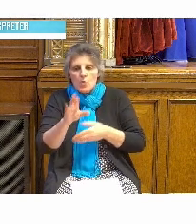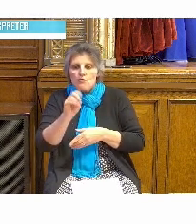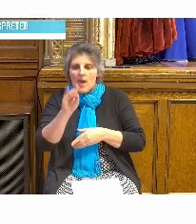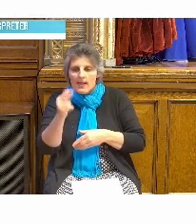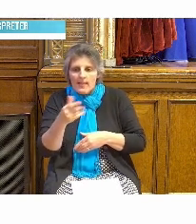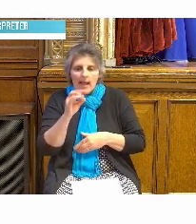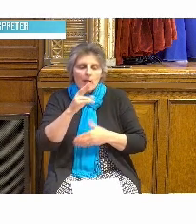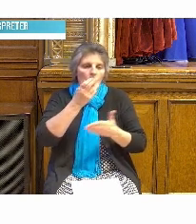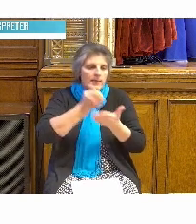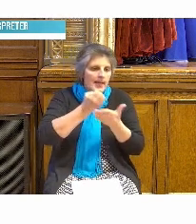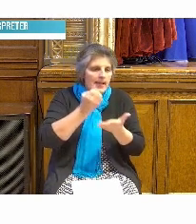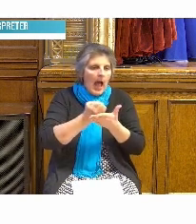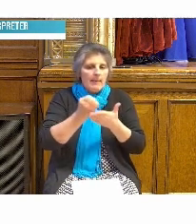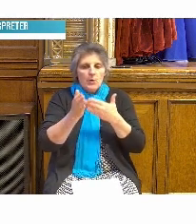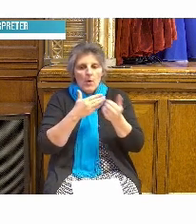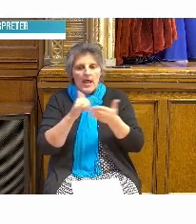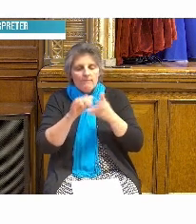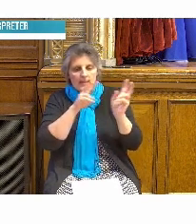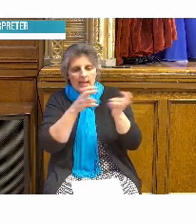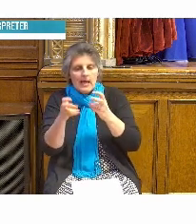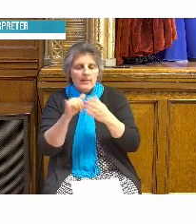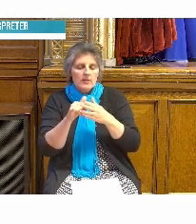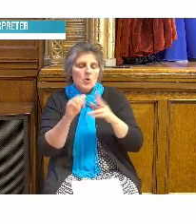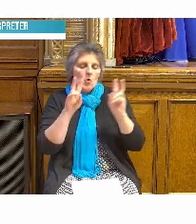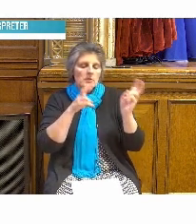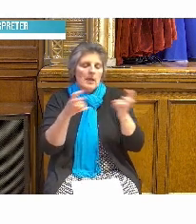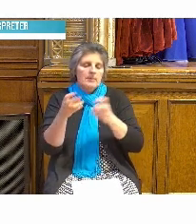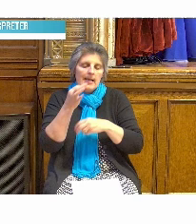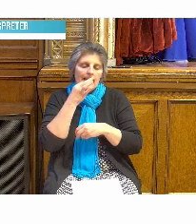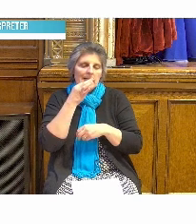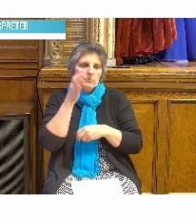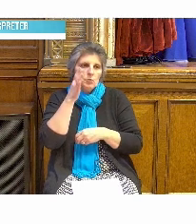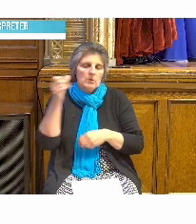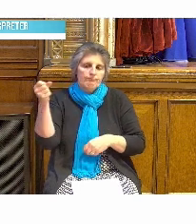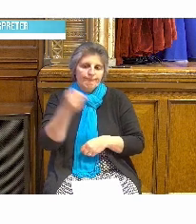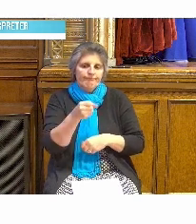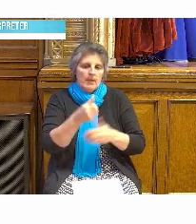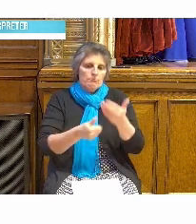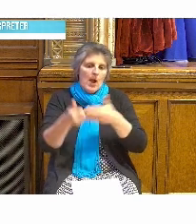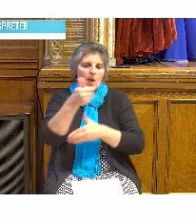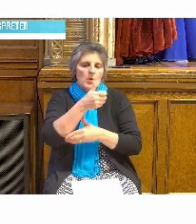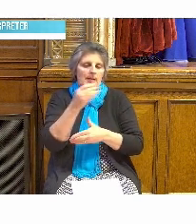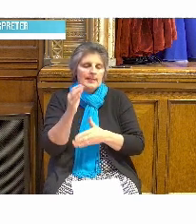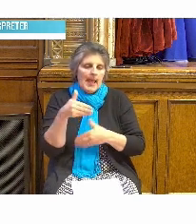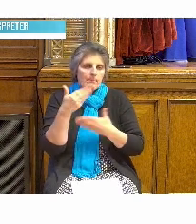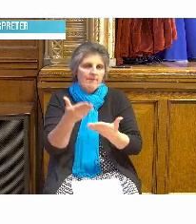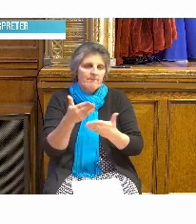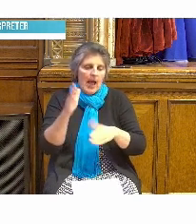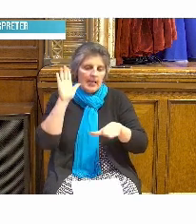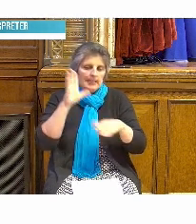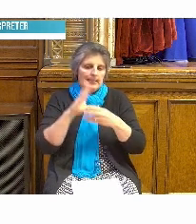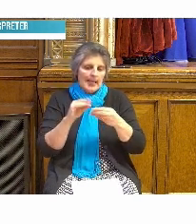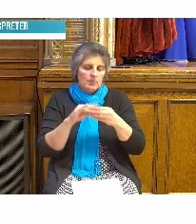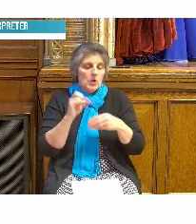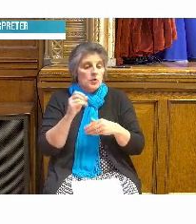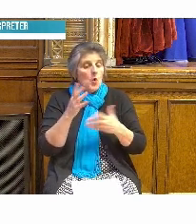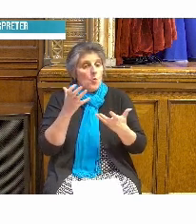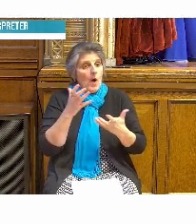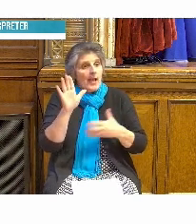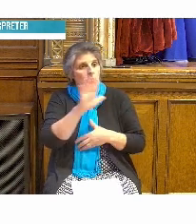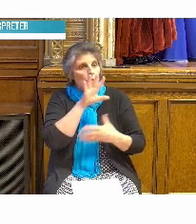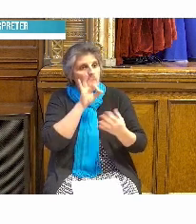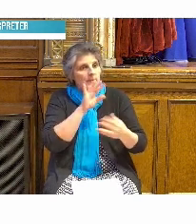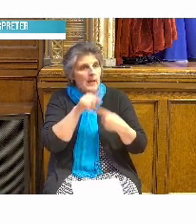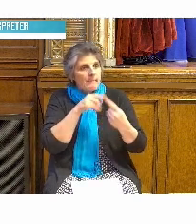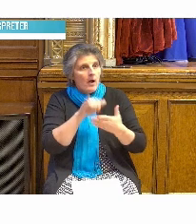but whatever that topic area is, those subject matter experts would be prioritized in providing testimony. So I wanted to get your feedback